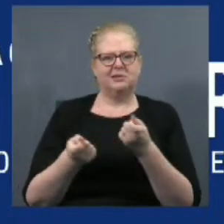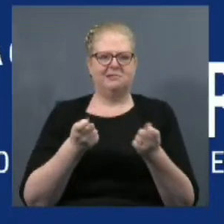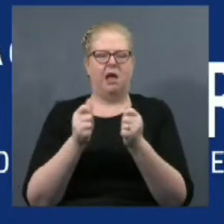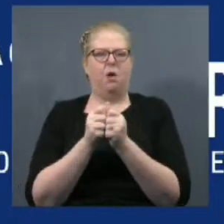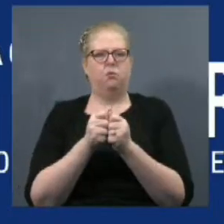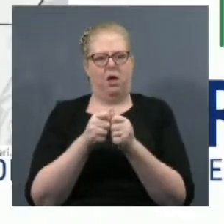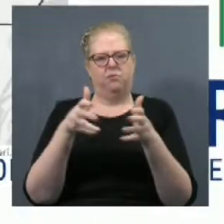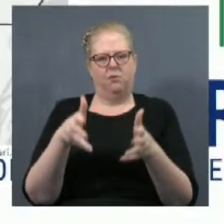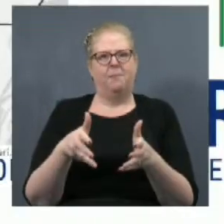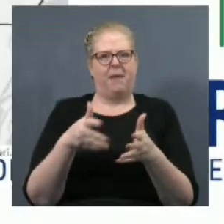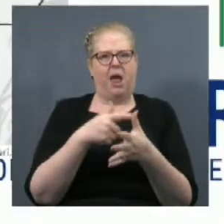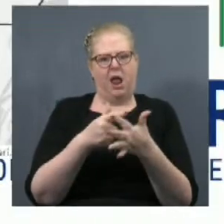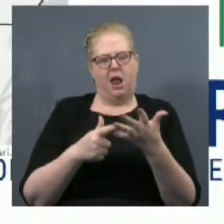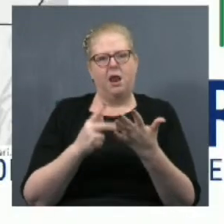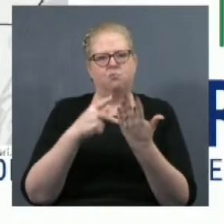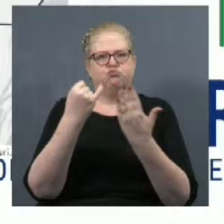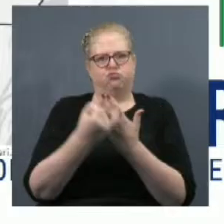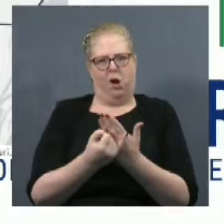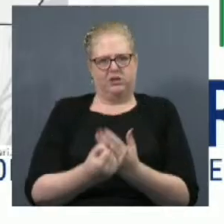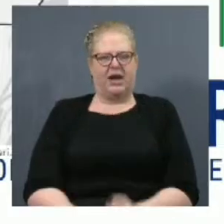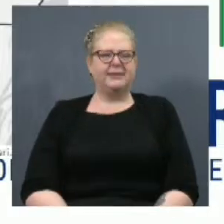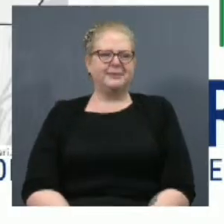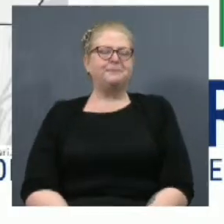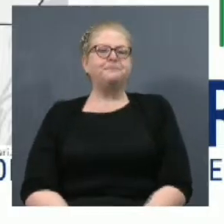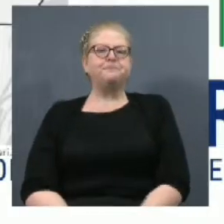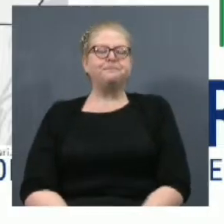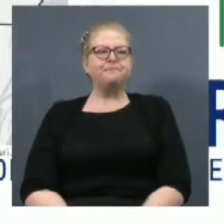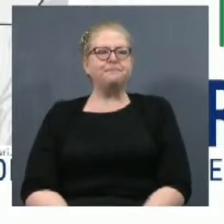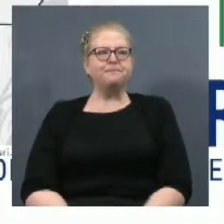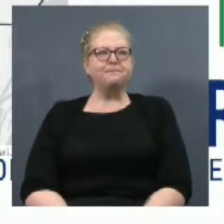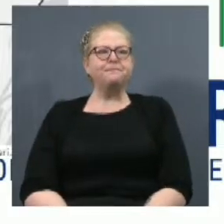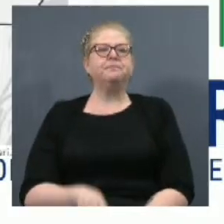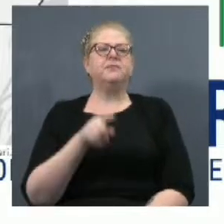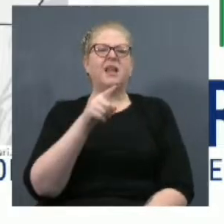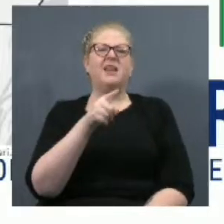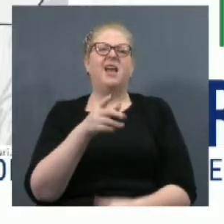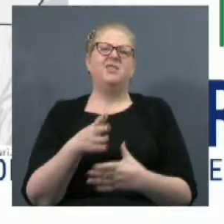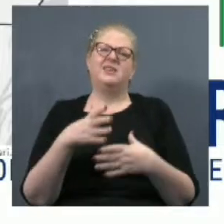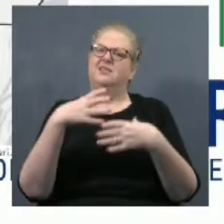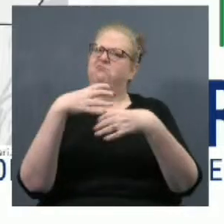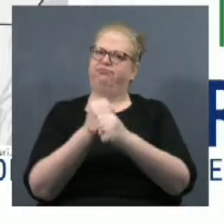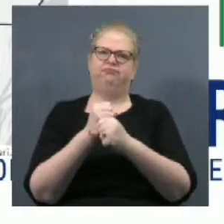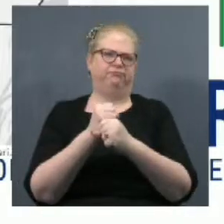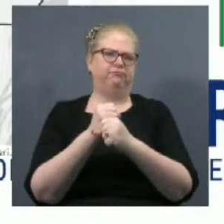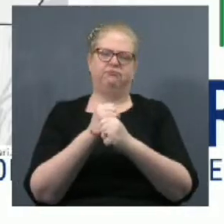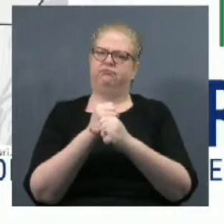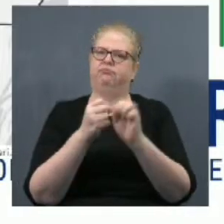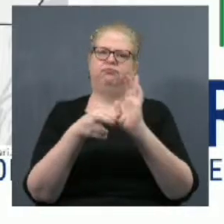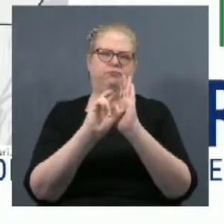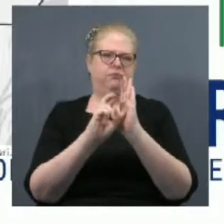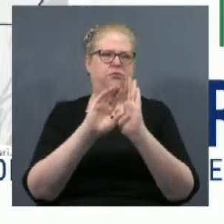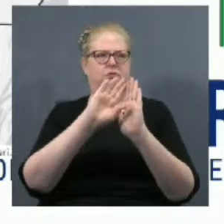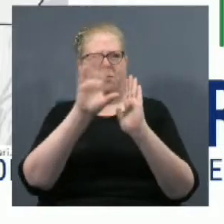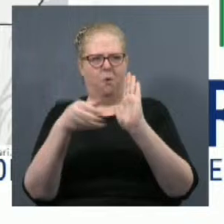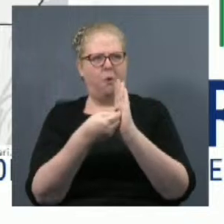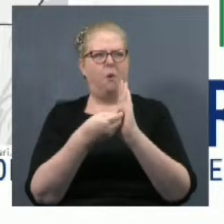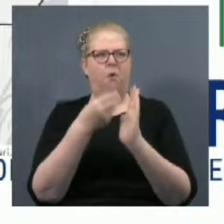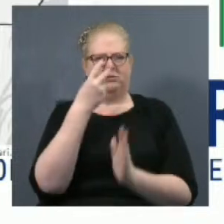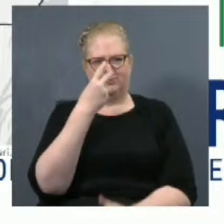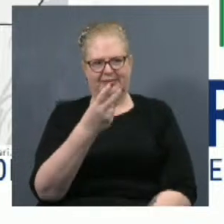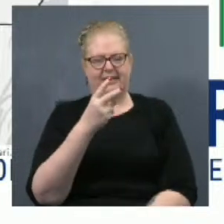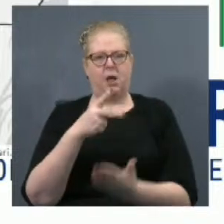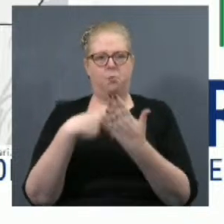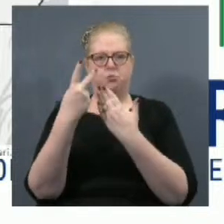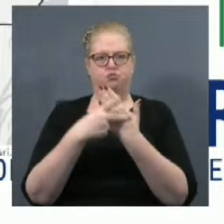I'll go to the next slide. And this is just a brief overview. These are our projects that we did in the 23